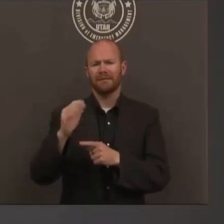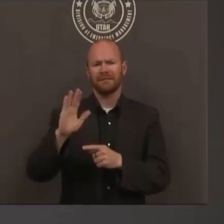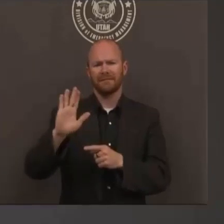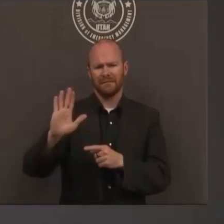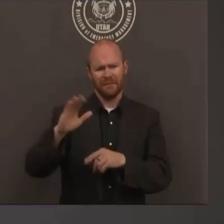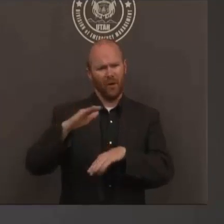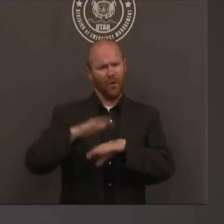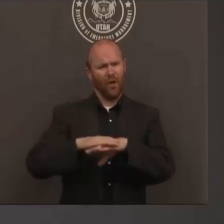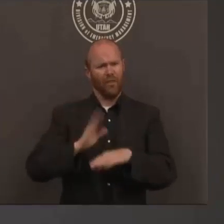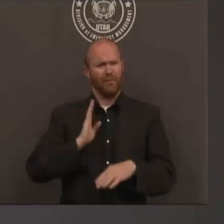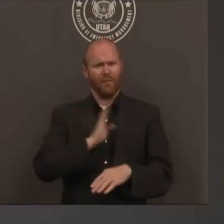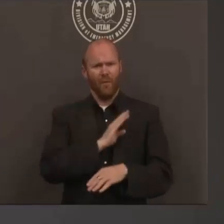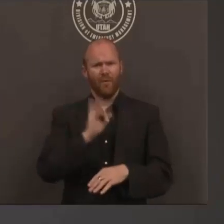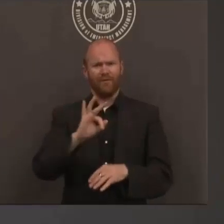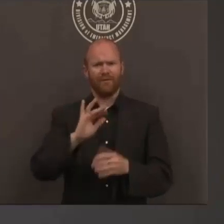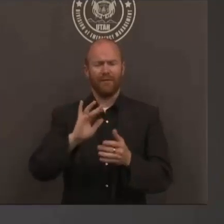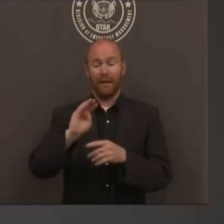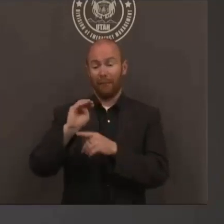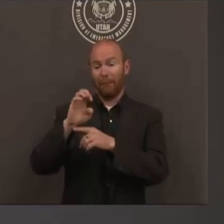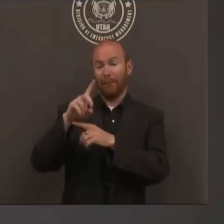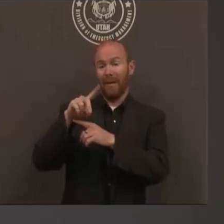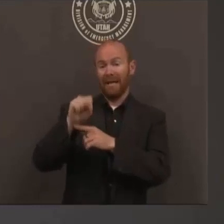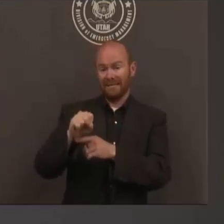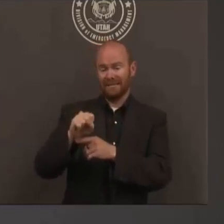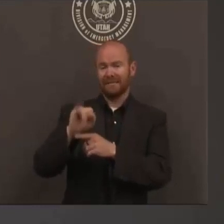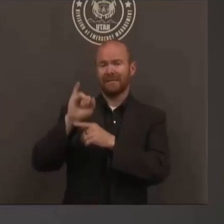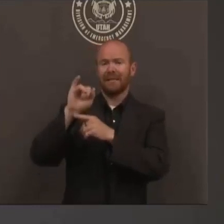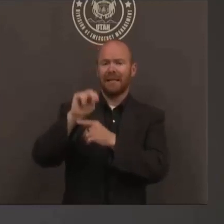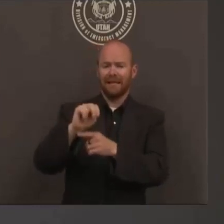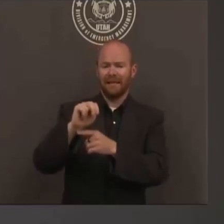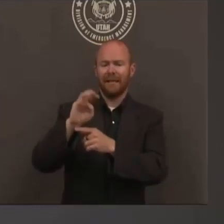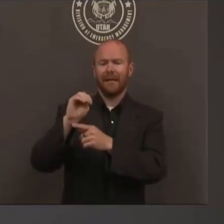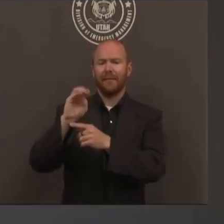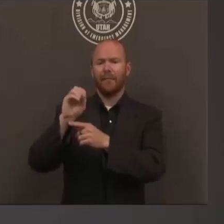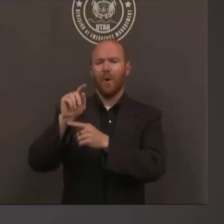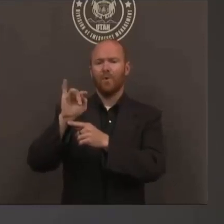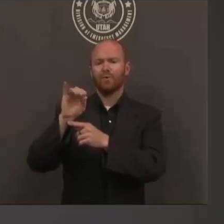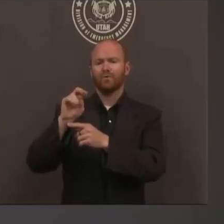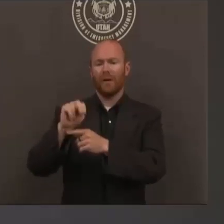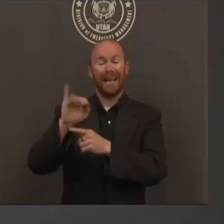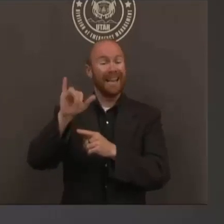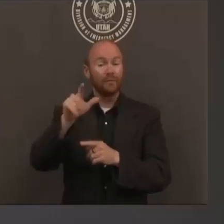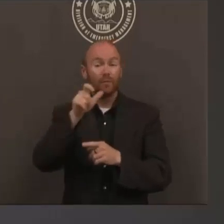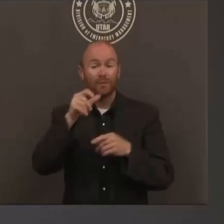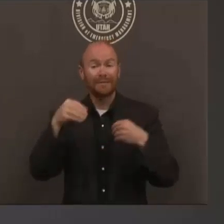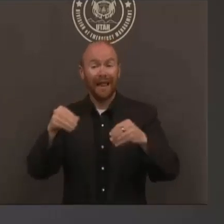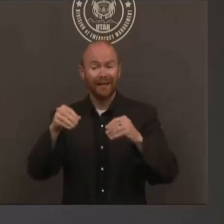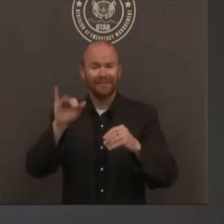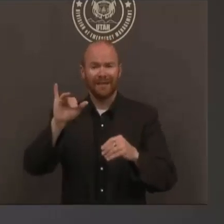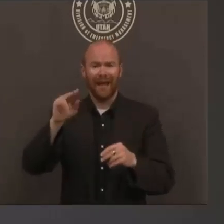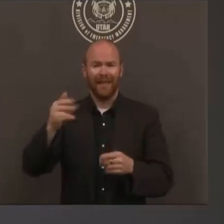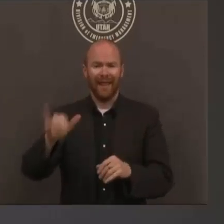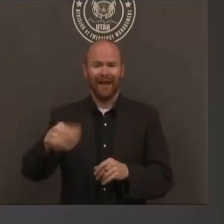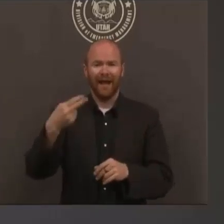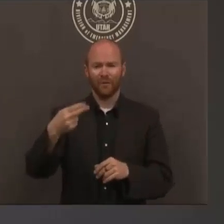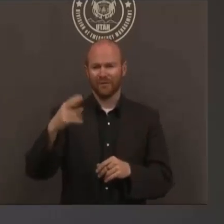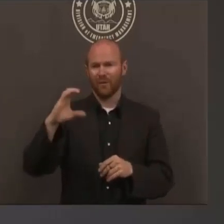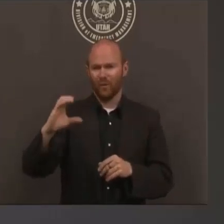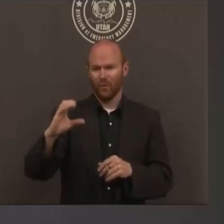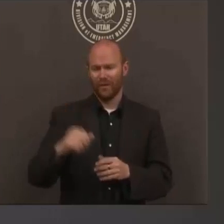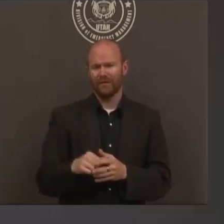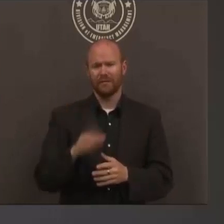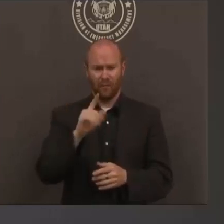being on the board of Meds in Motion, which was selling the hydroxychloroquine. Because of that, are you concerned